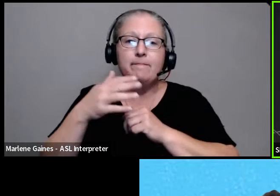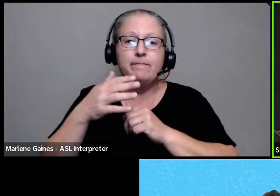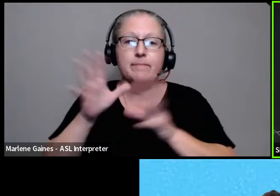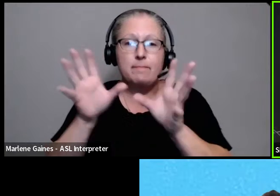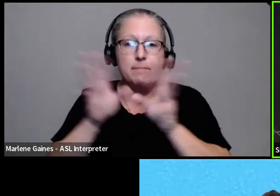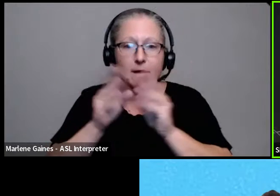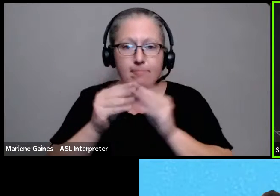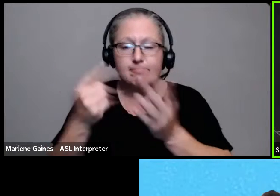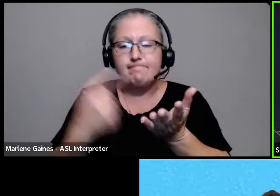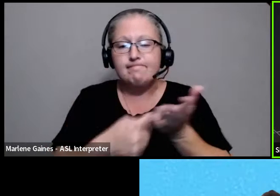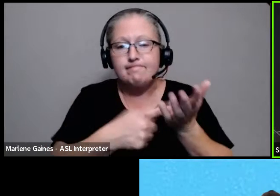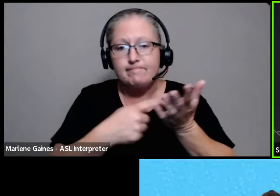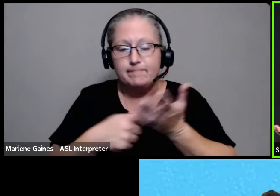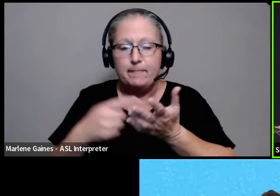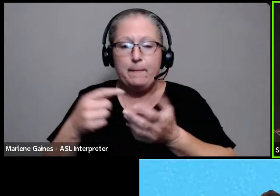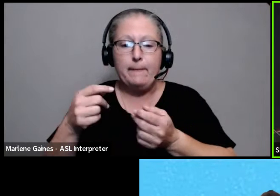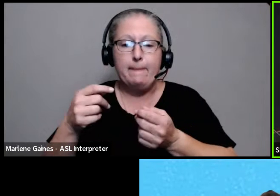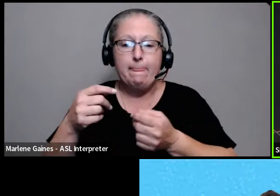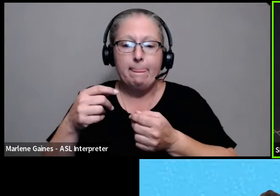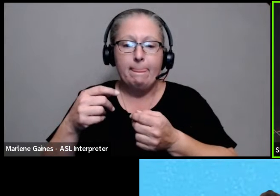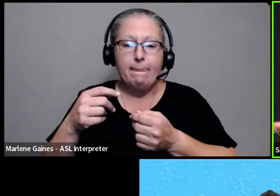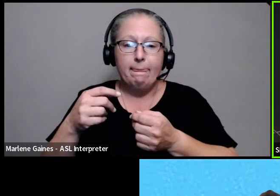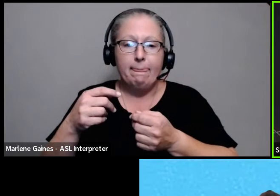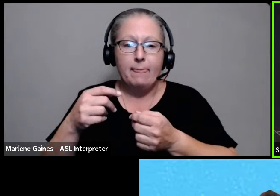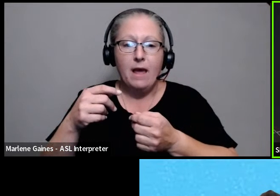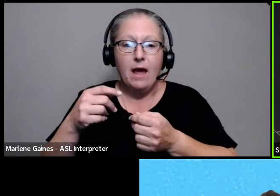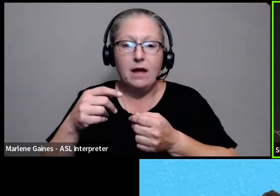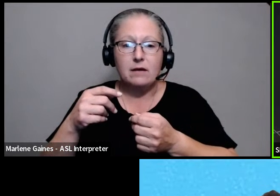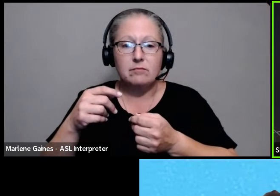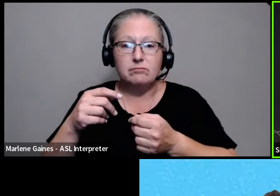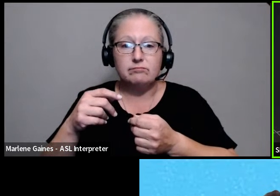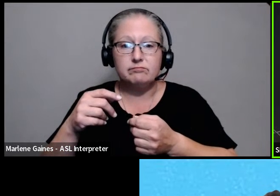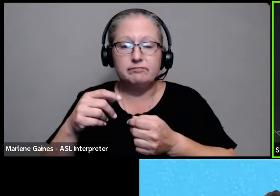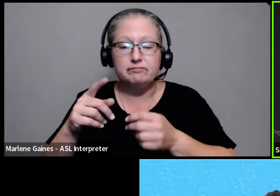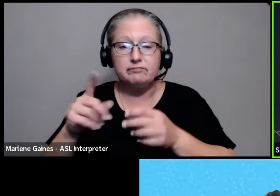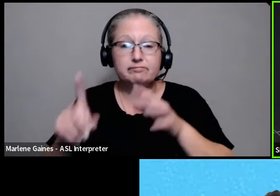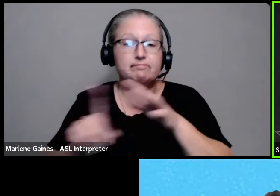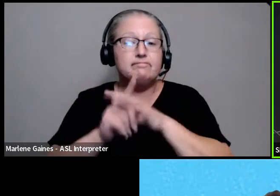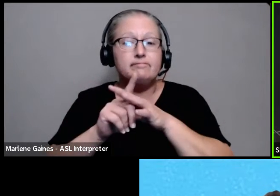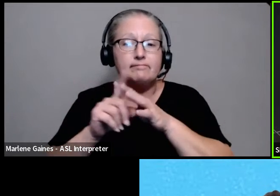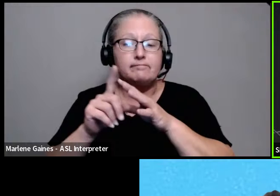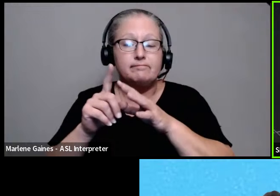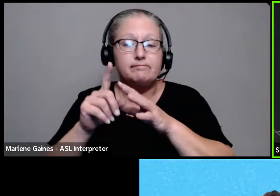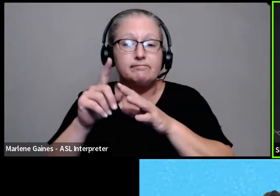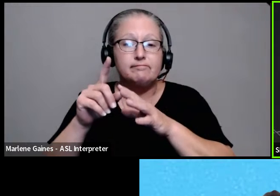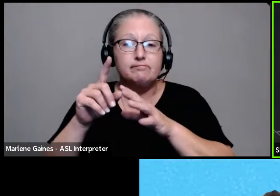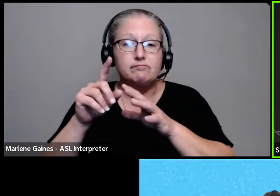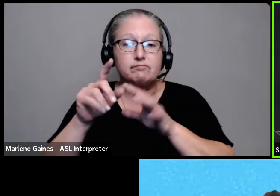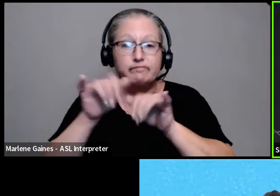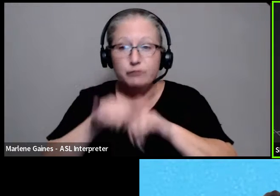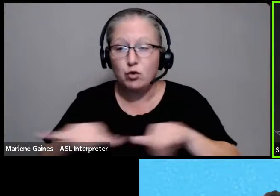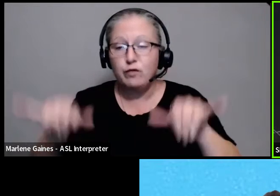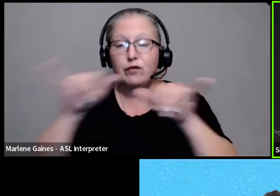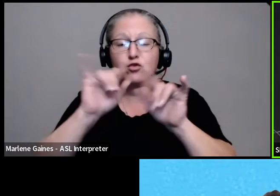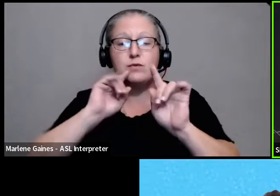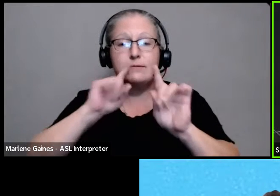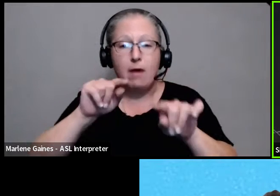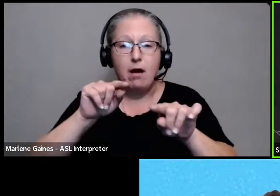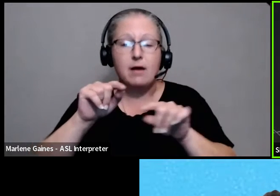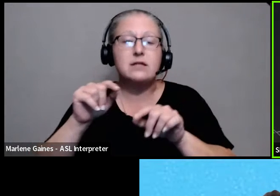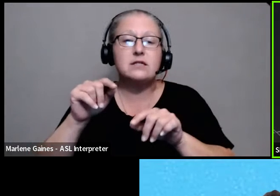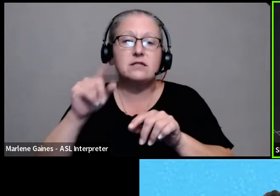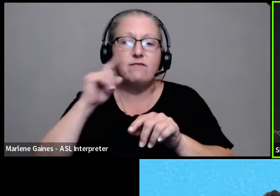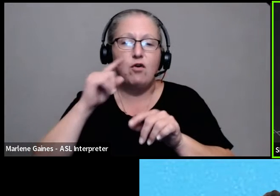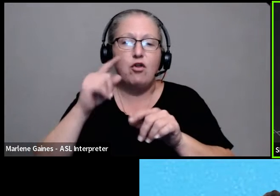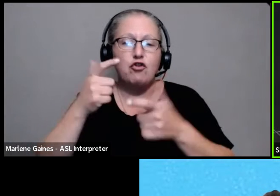and discussed and came up with a universal response to the